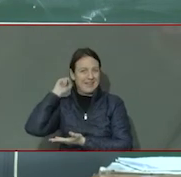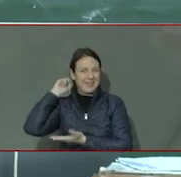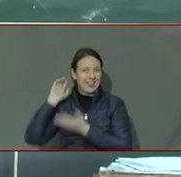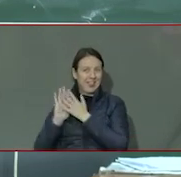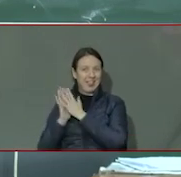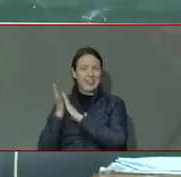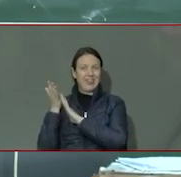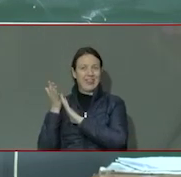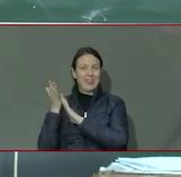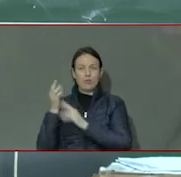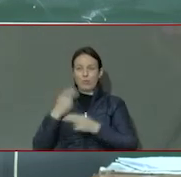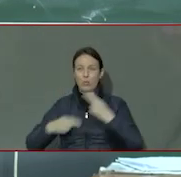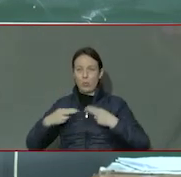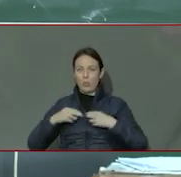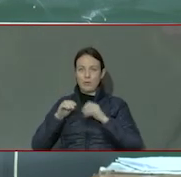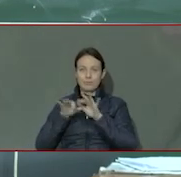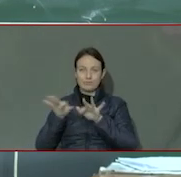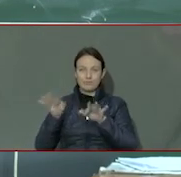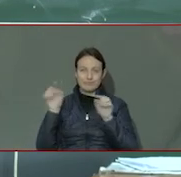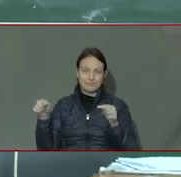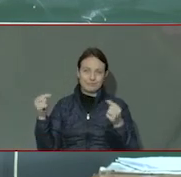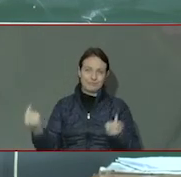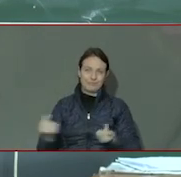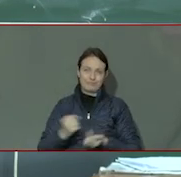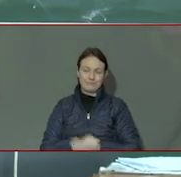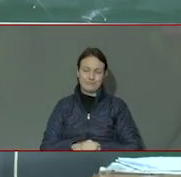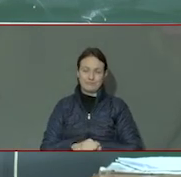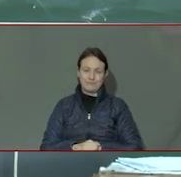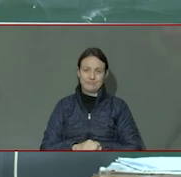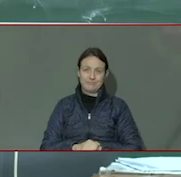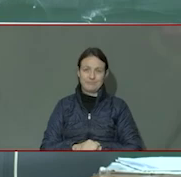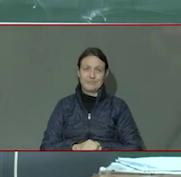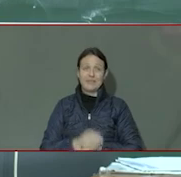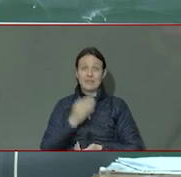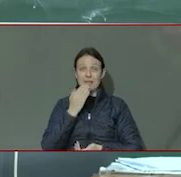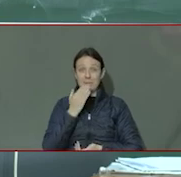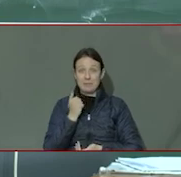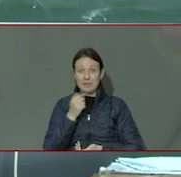produces a lot of urine. People, go sort this out. You